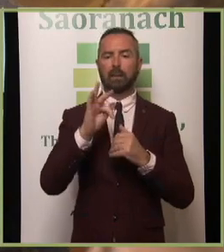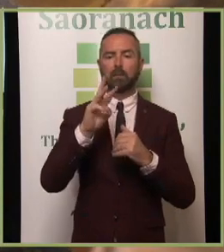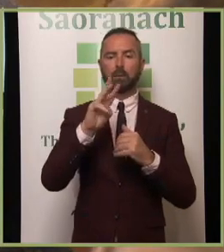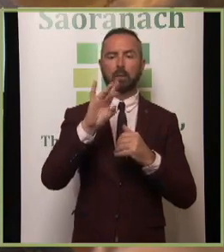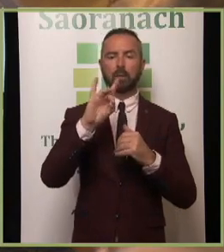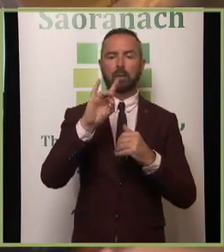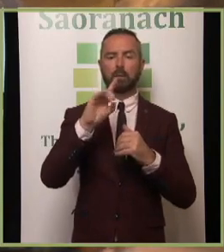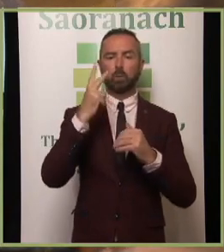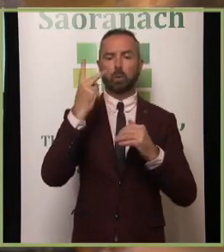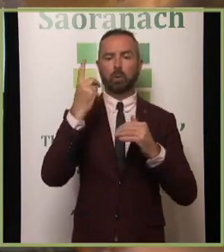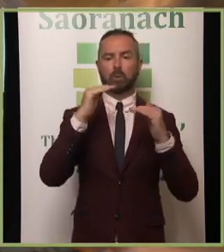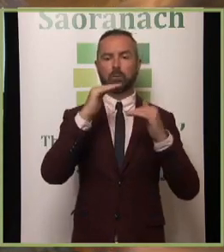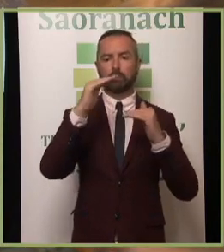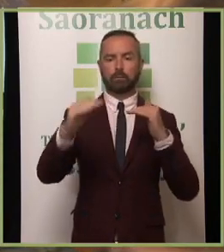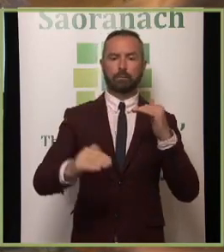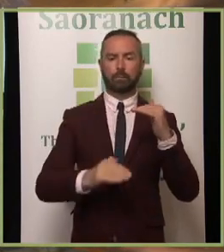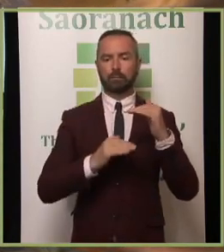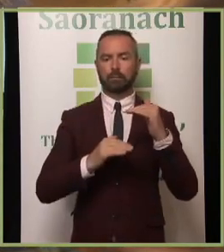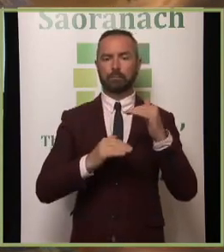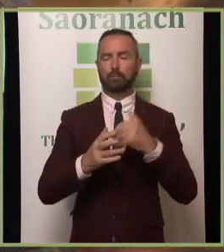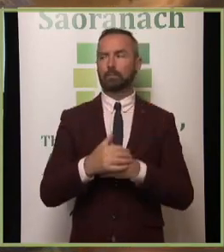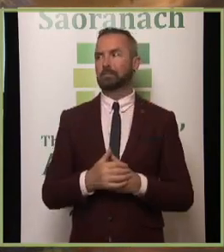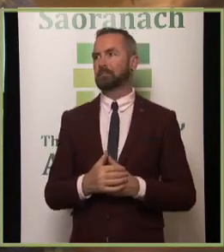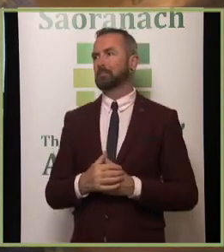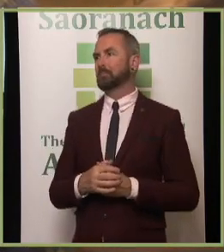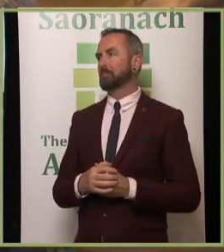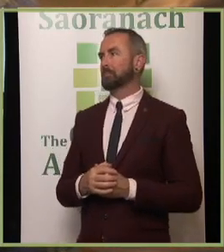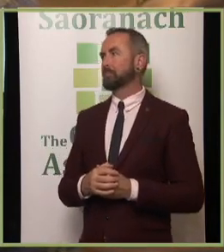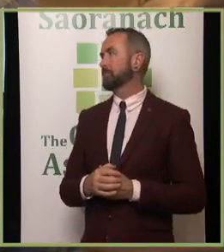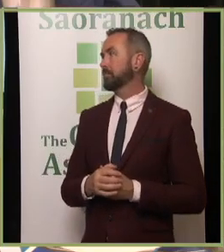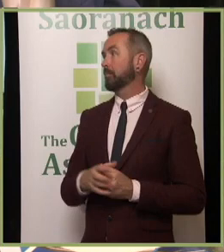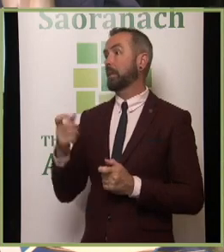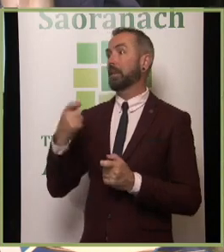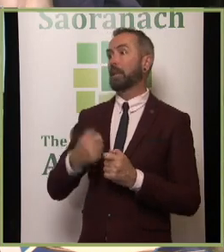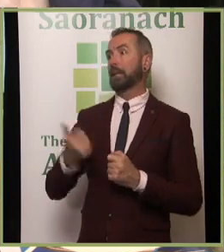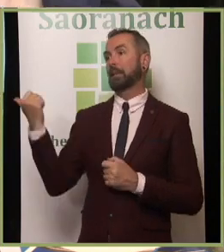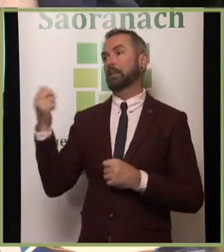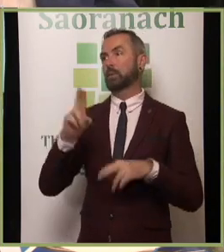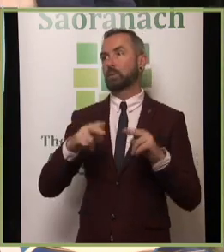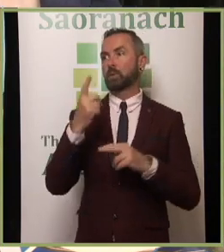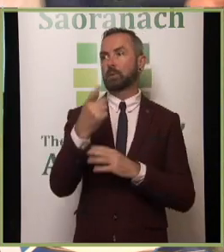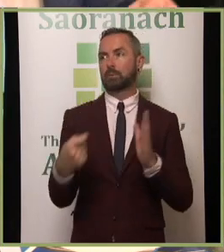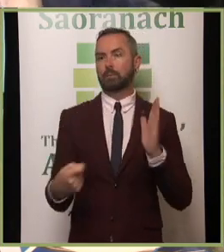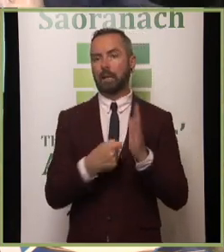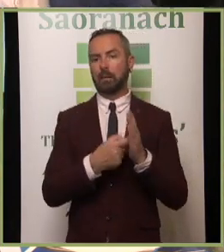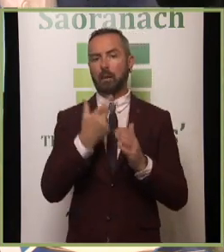FWH1, because that's talking about forestation long term, and then this one. That would be